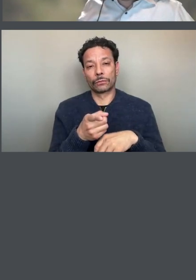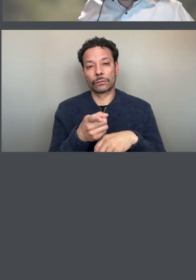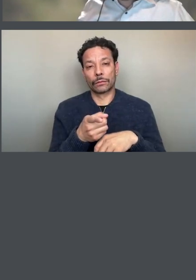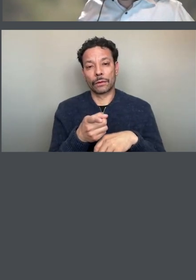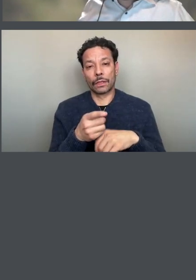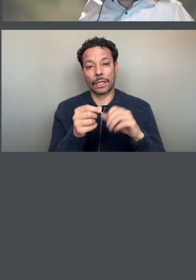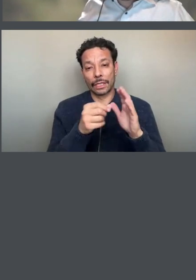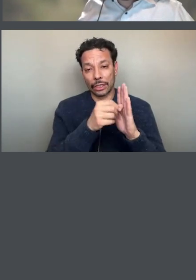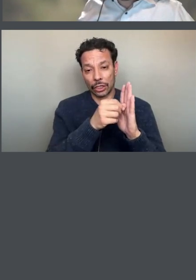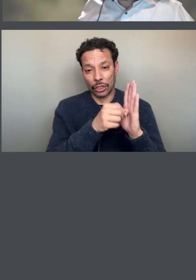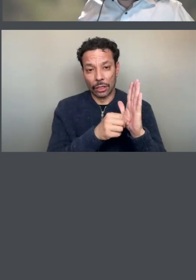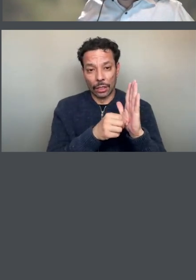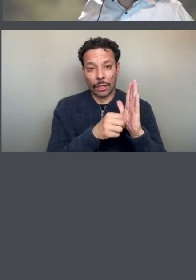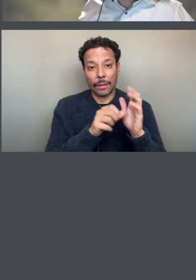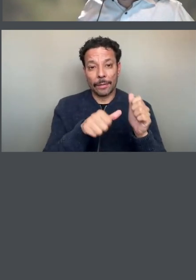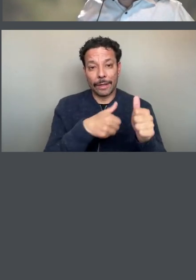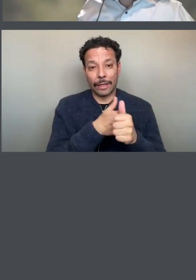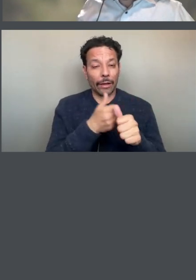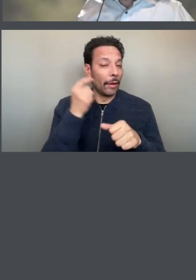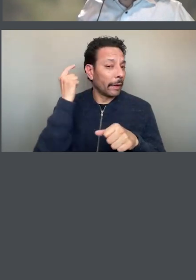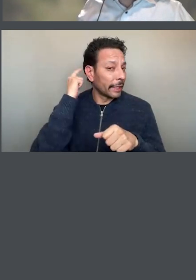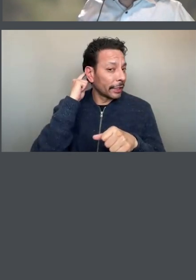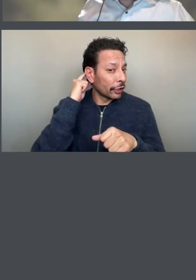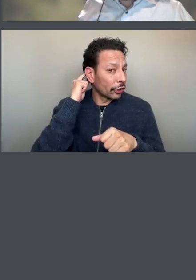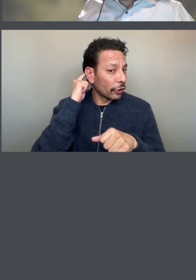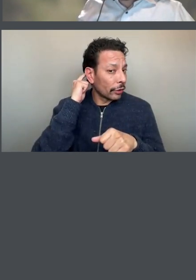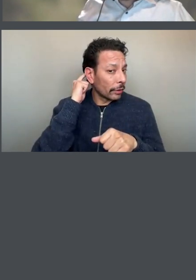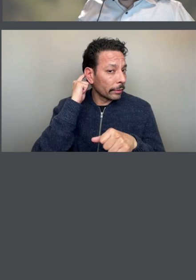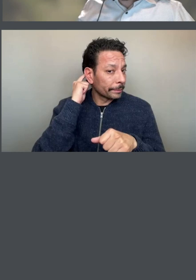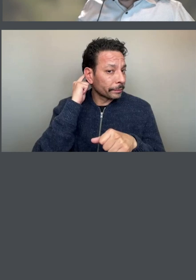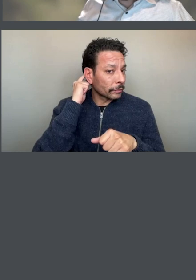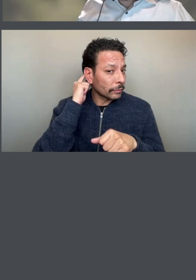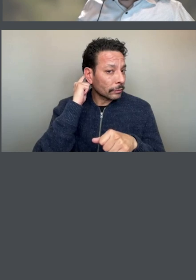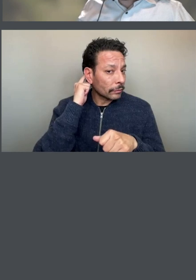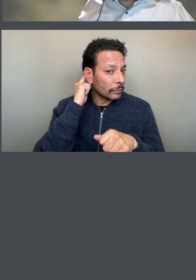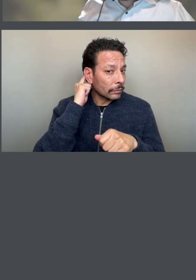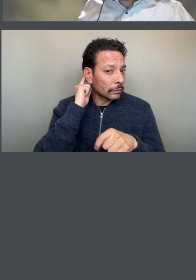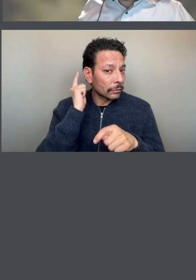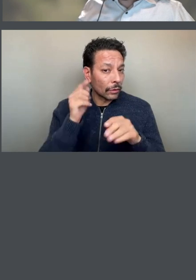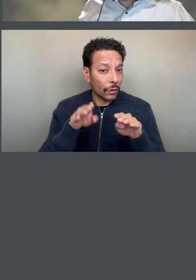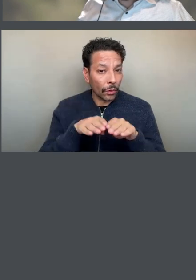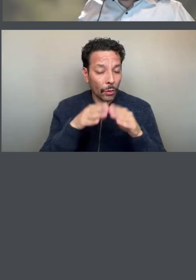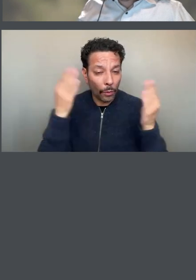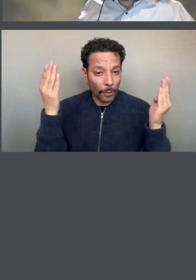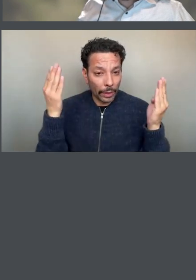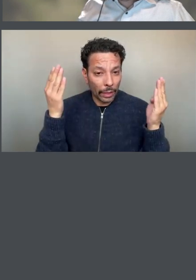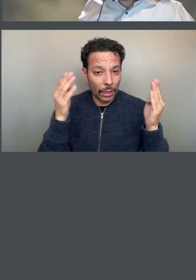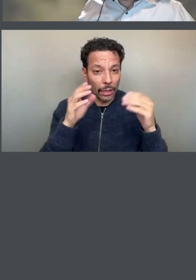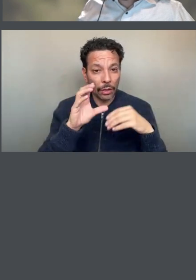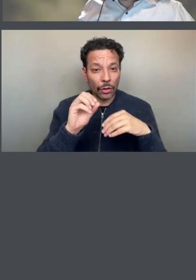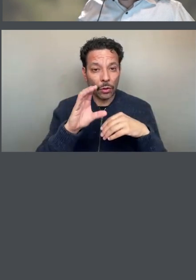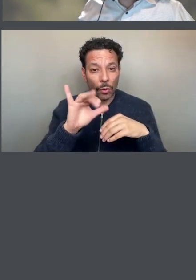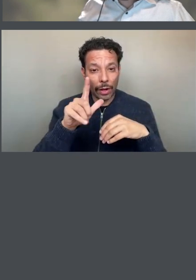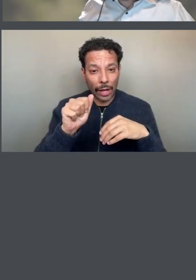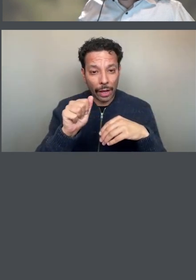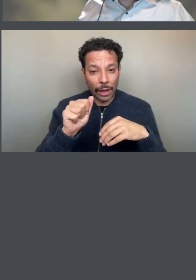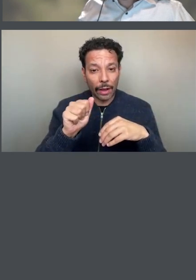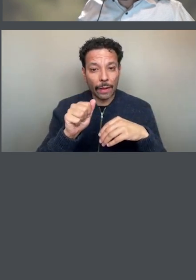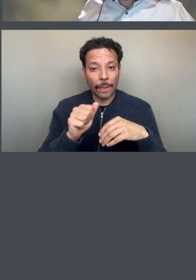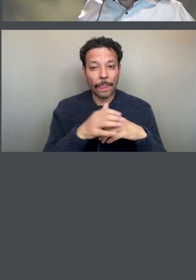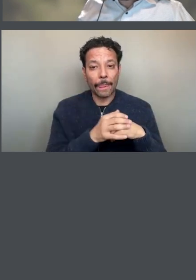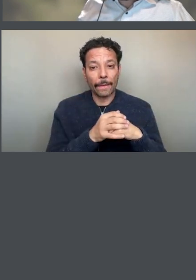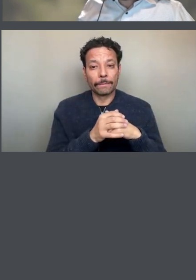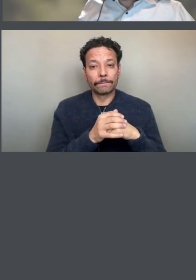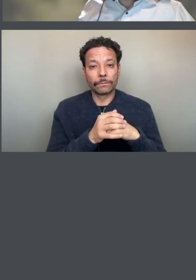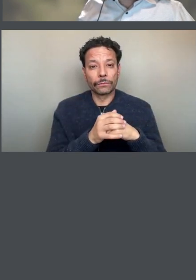made an incision behind the ear. And here we are opening the cochlea through the facial recess.